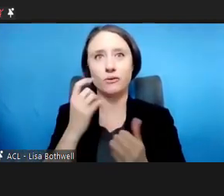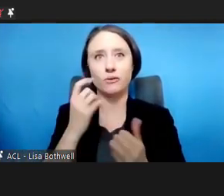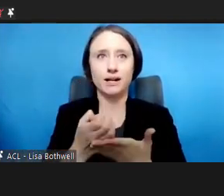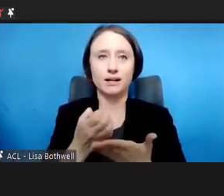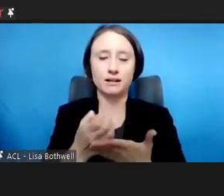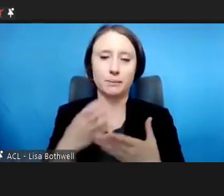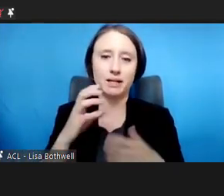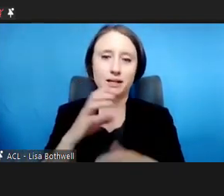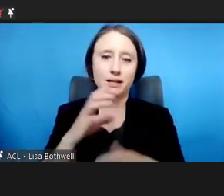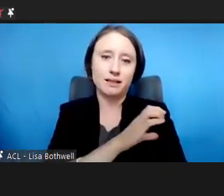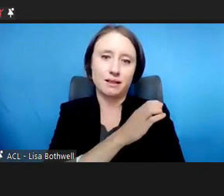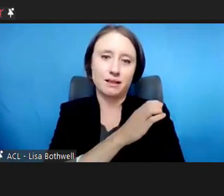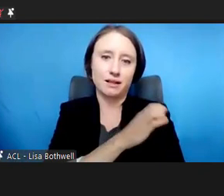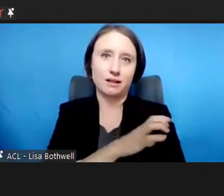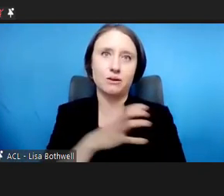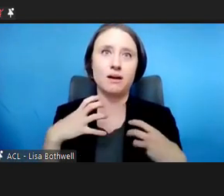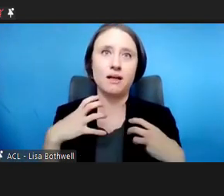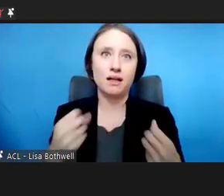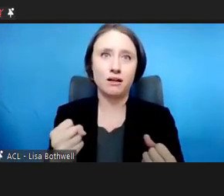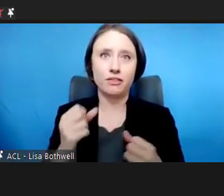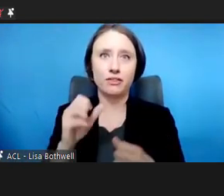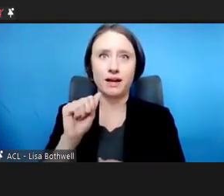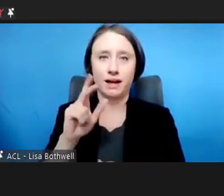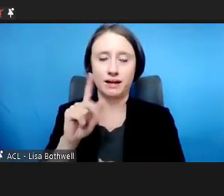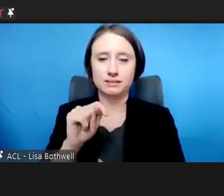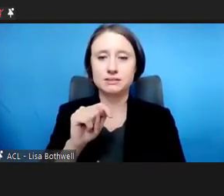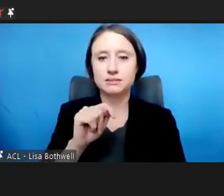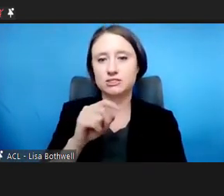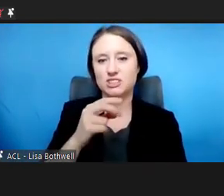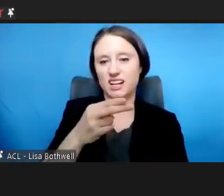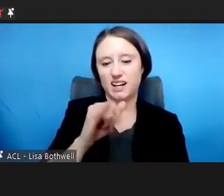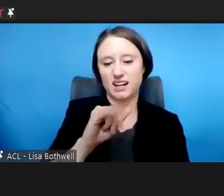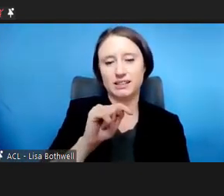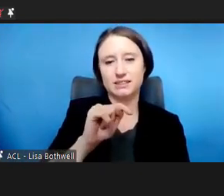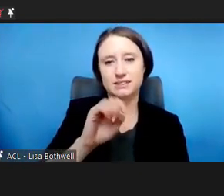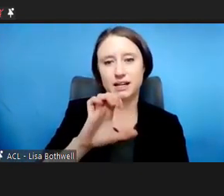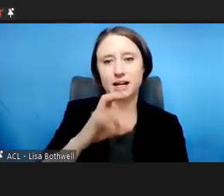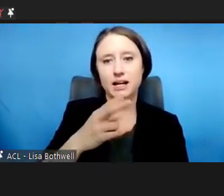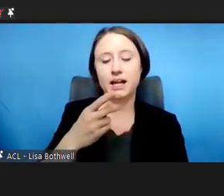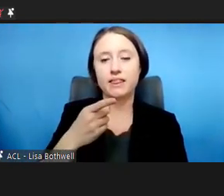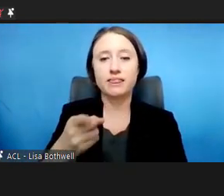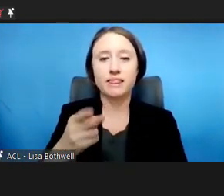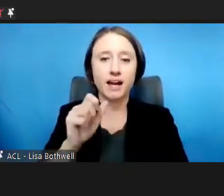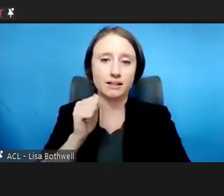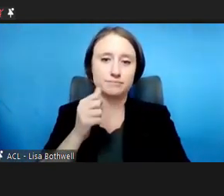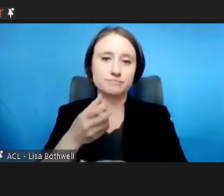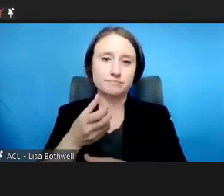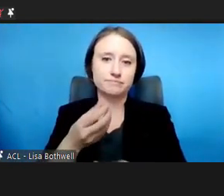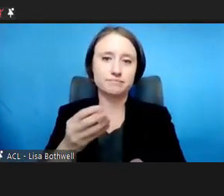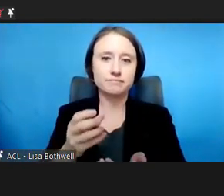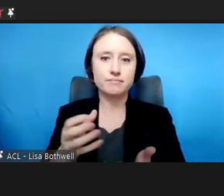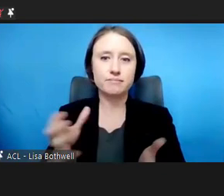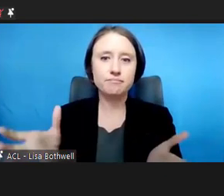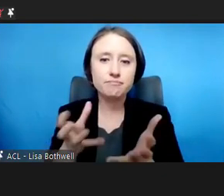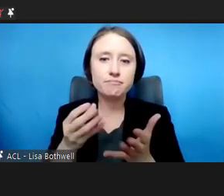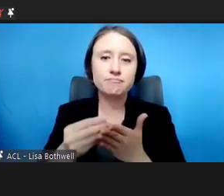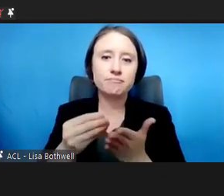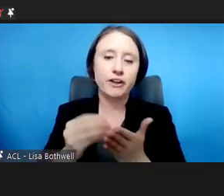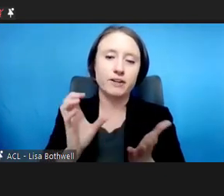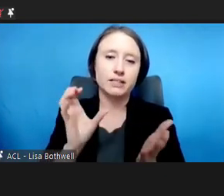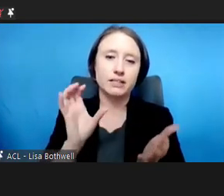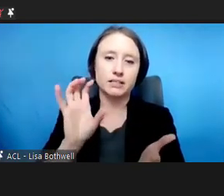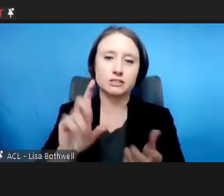HITECH Act, the Health Information and Technology for Accommodation in Clinical Health, or